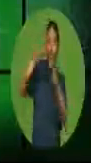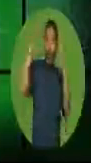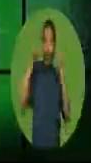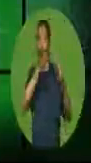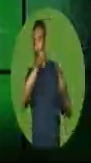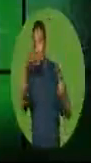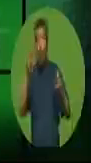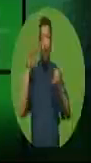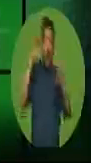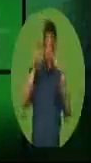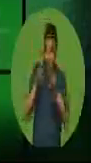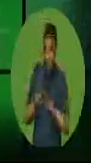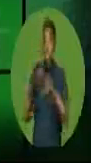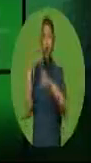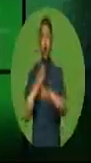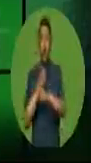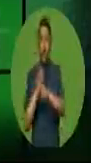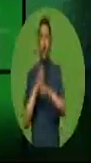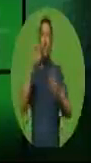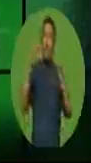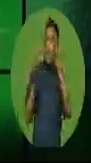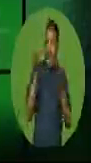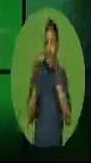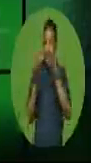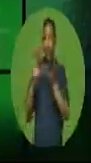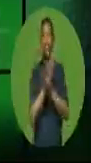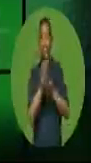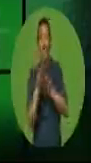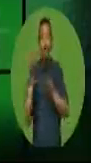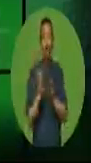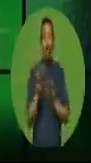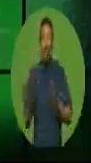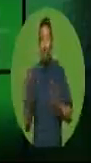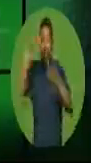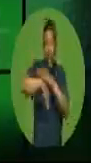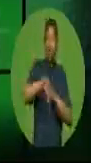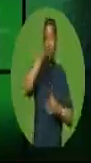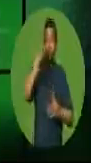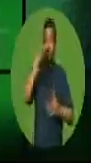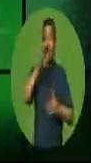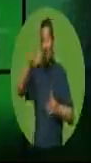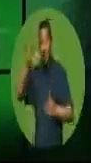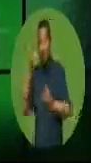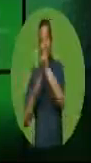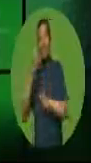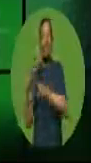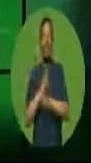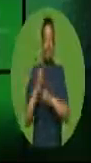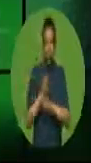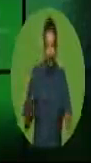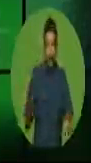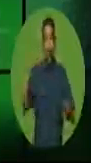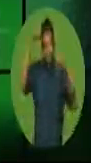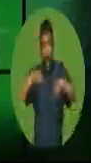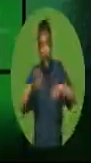the performance and the relative share of commodities in Ethiopia's foreign trade activities. Today's